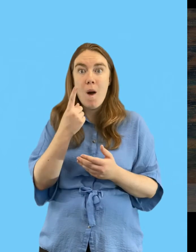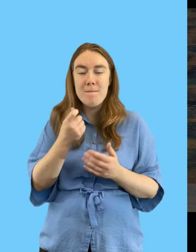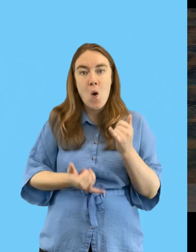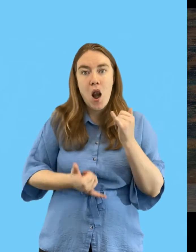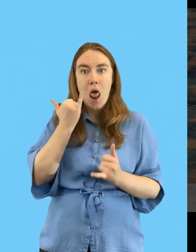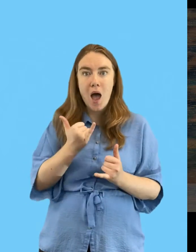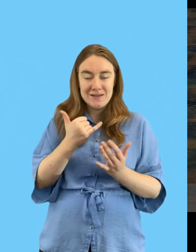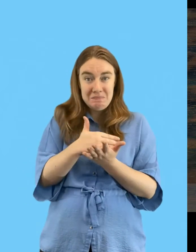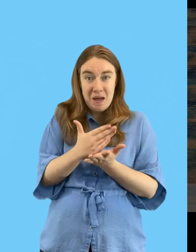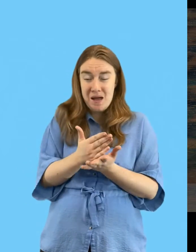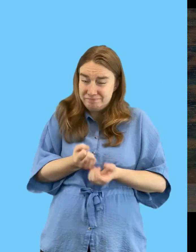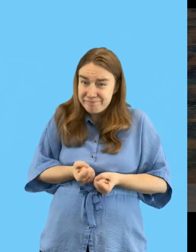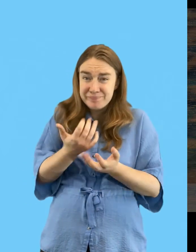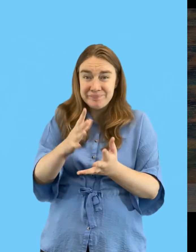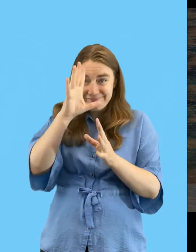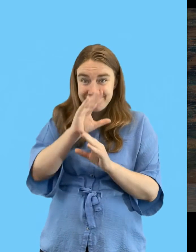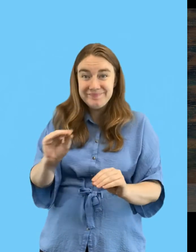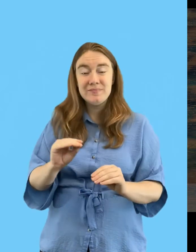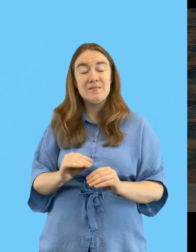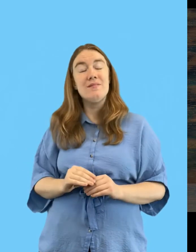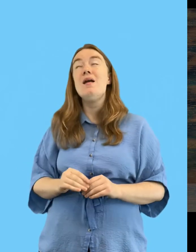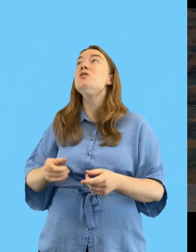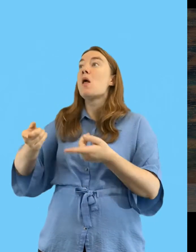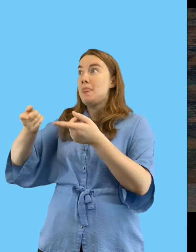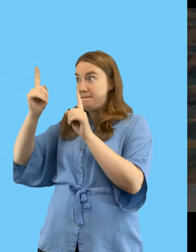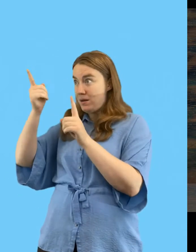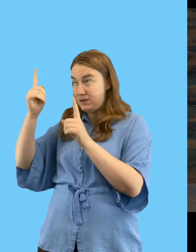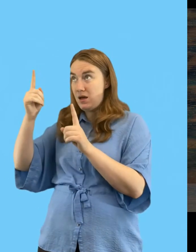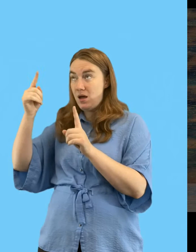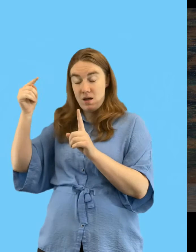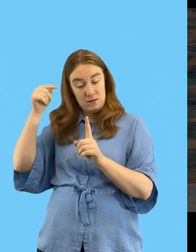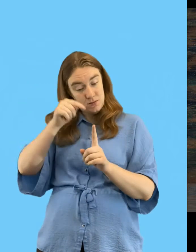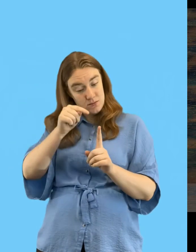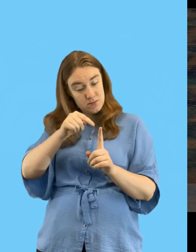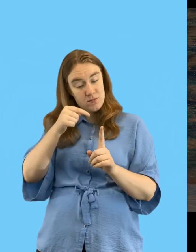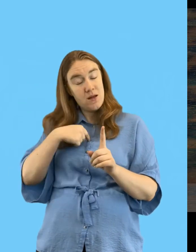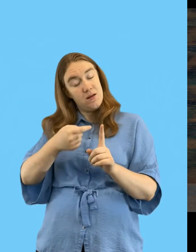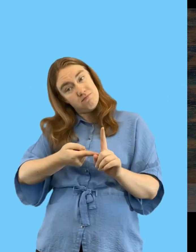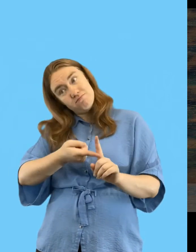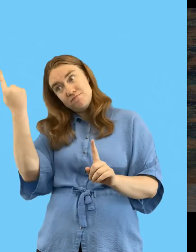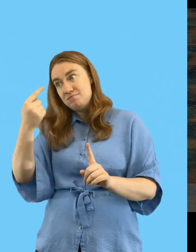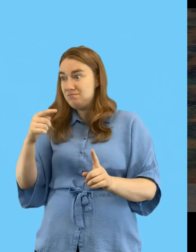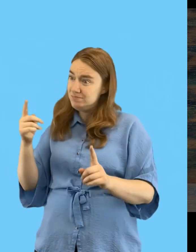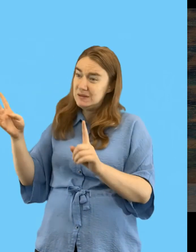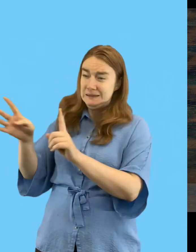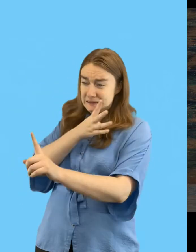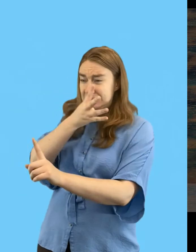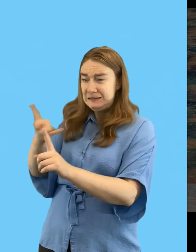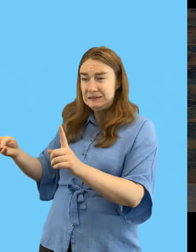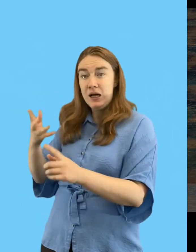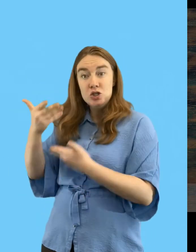the parable. He says, "In anger, the master handed him over to the jailers to be tortured until he should pay back all that he owed." End of